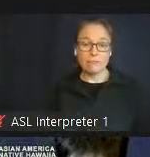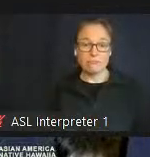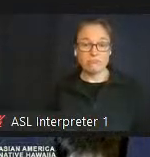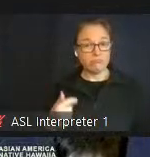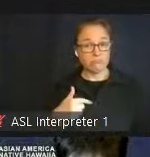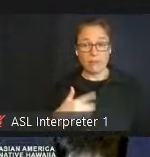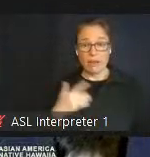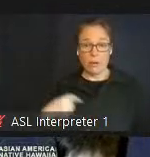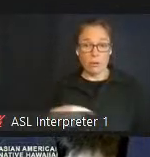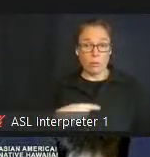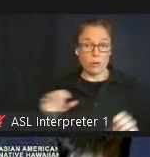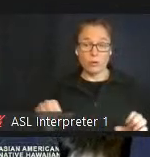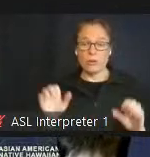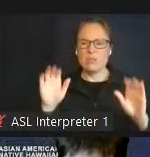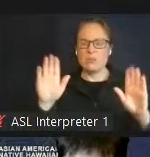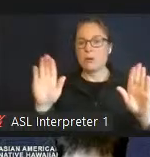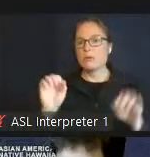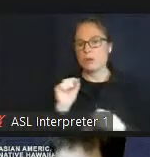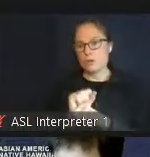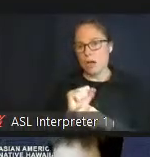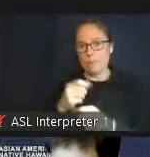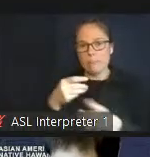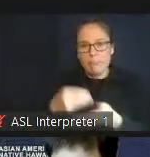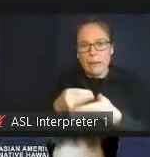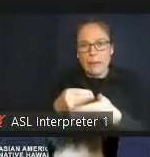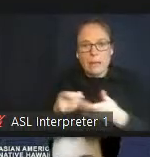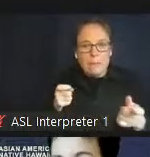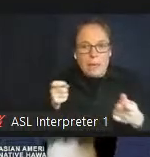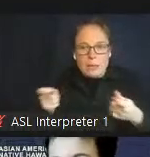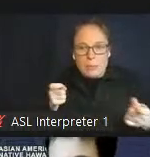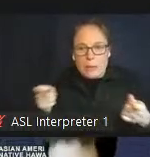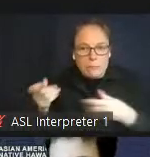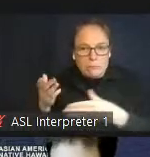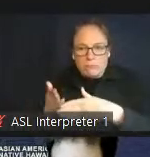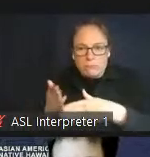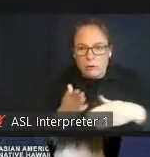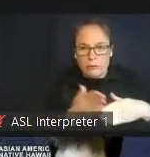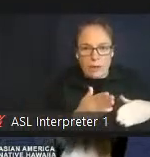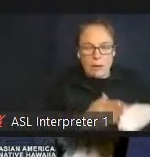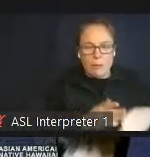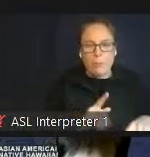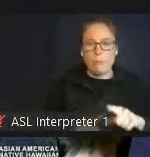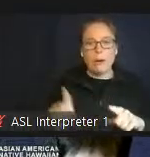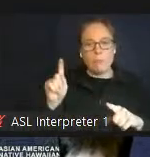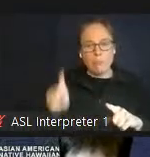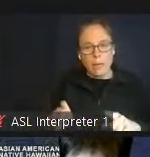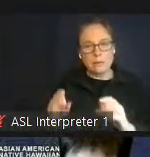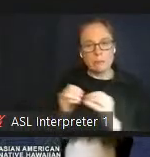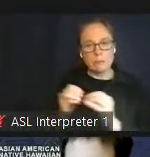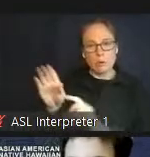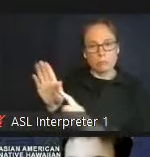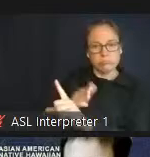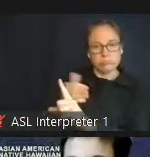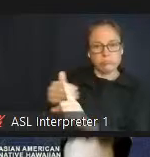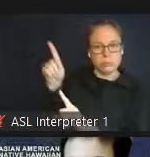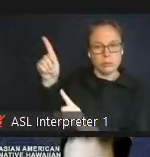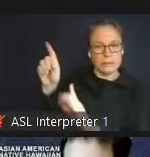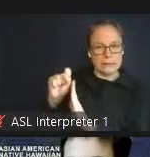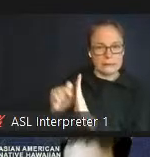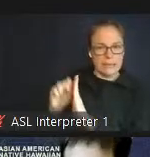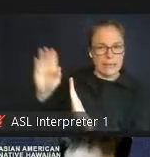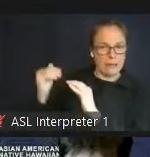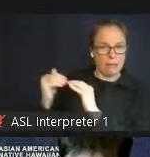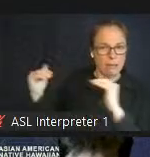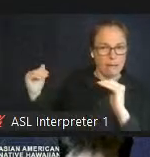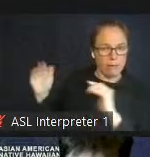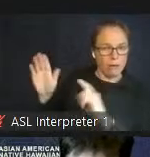phenomenal job with the money that we have, but we need to absolutely advocate that the state